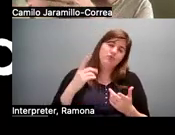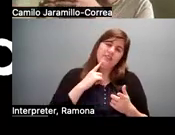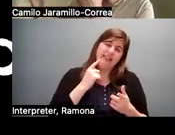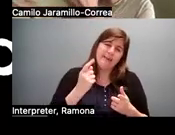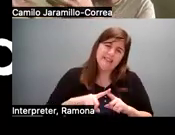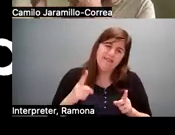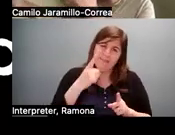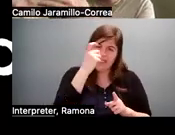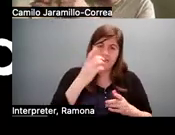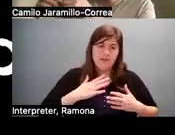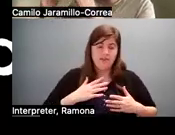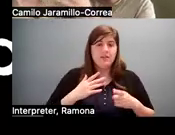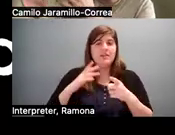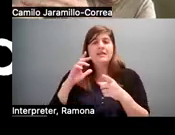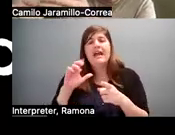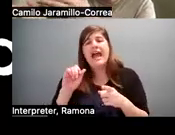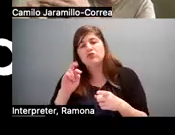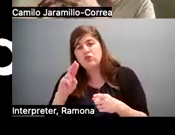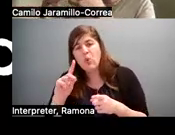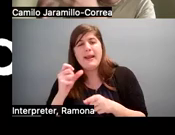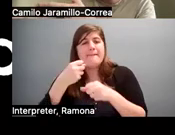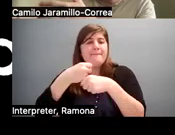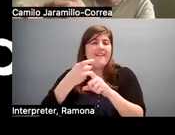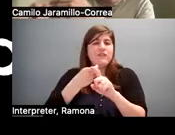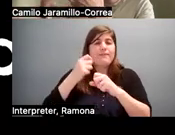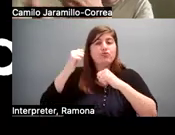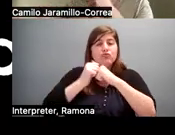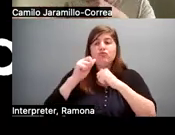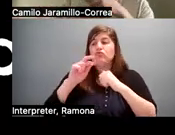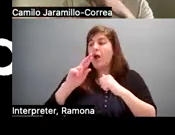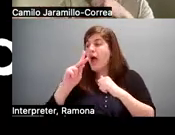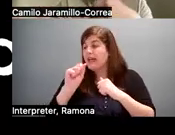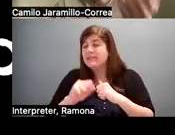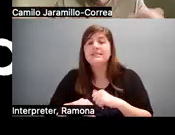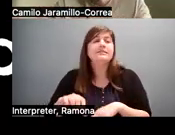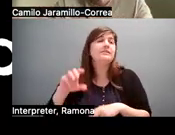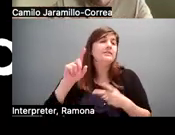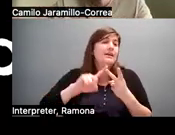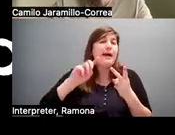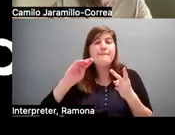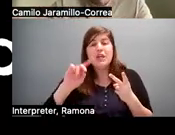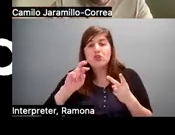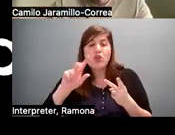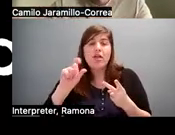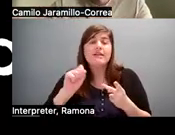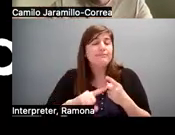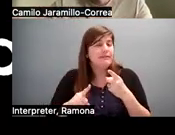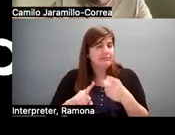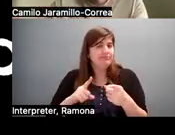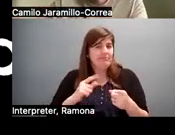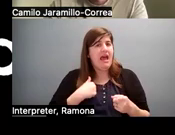made from just rocks and minerals, so they turn red for different reasons. But I think it's very cool that they also turn red.